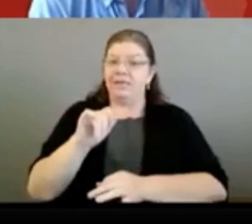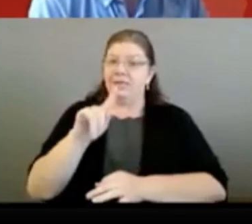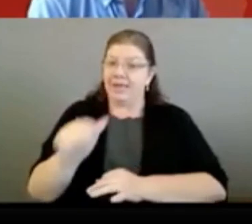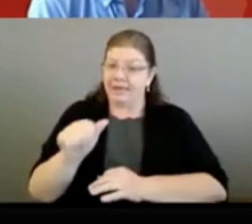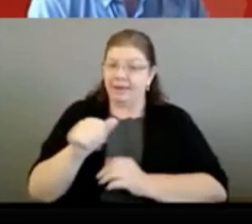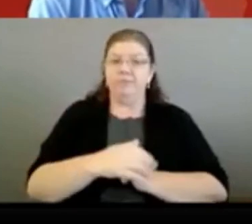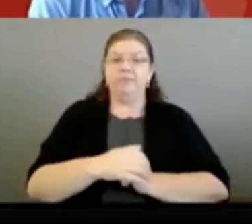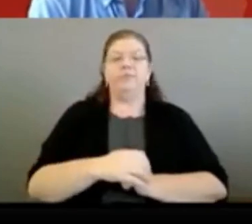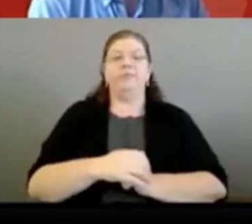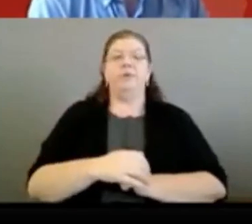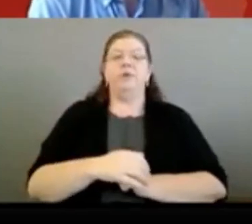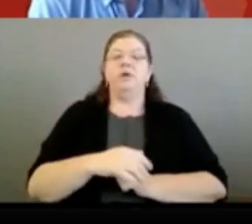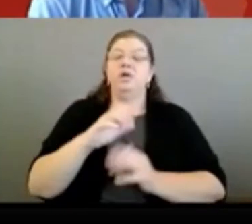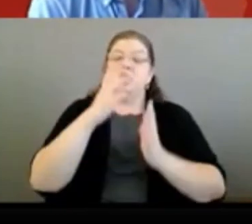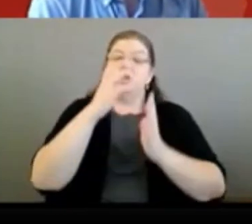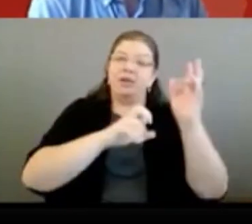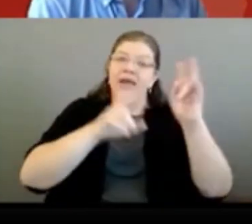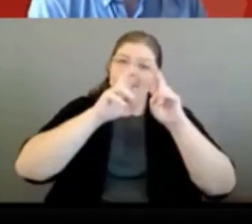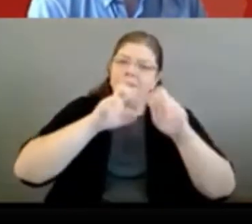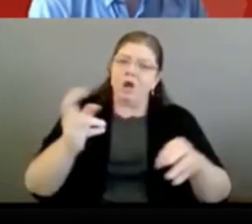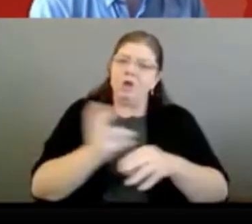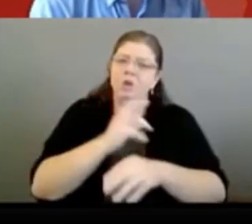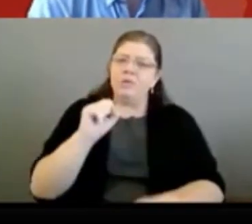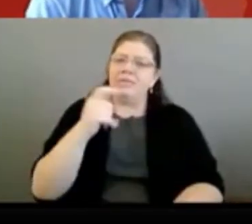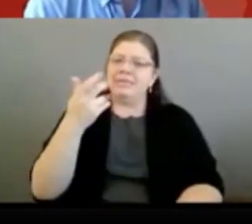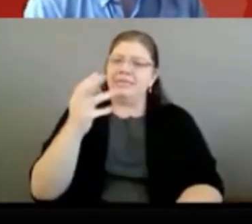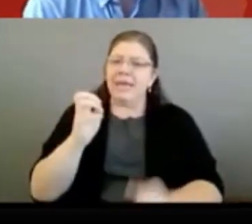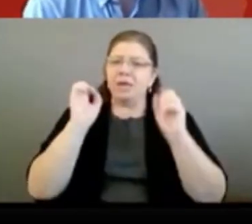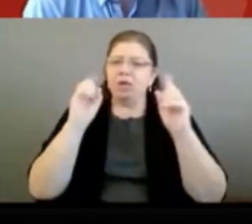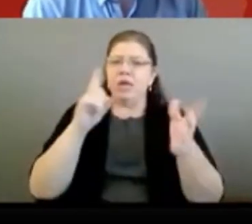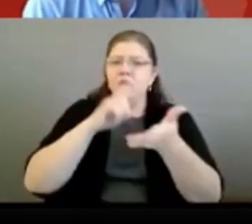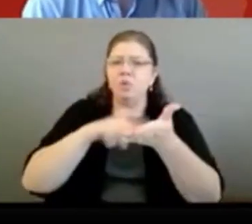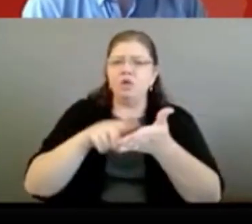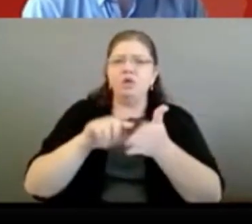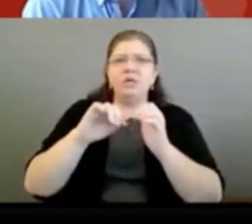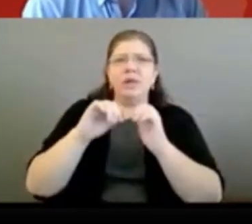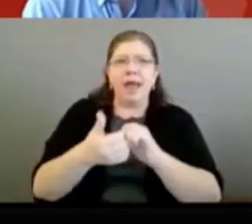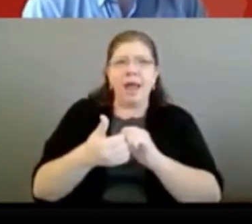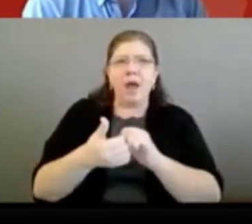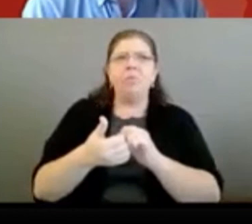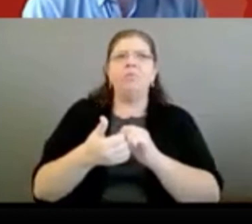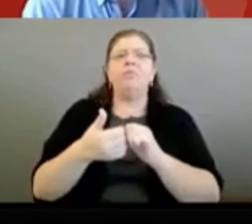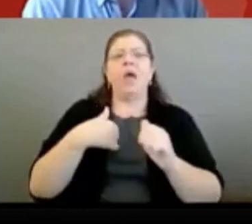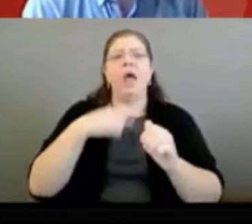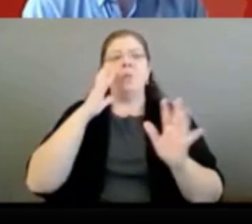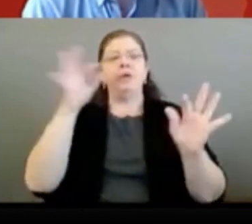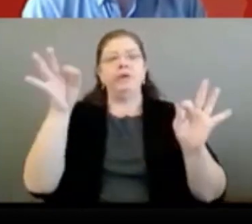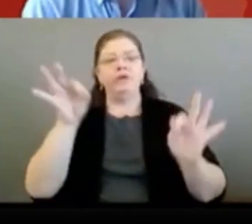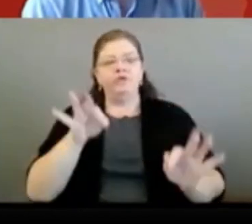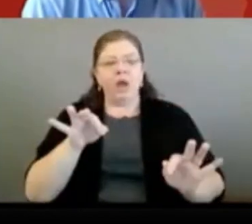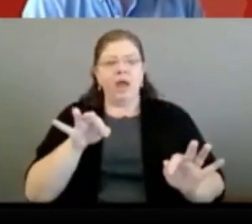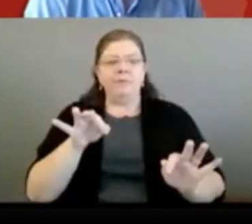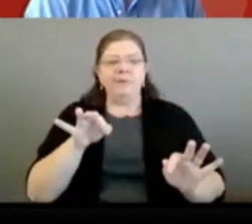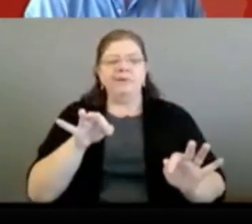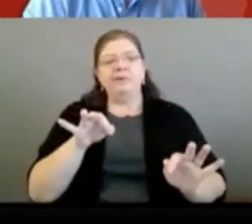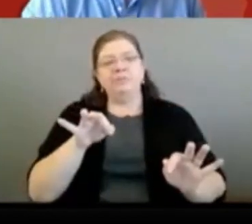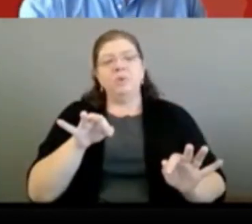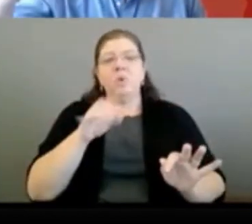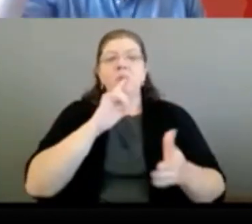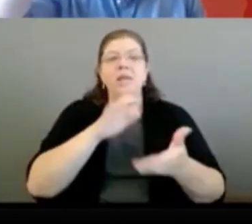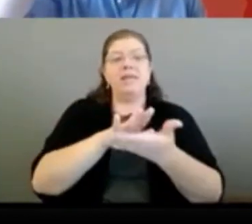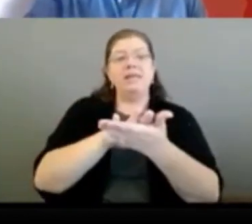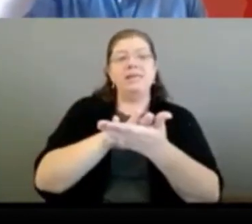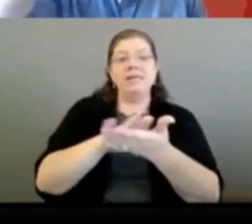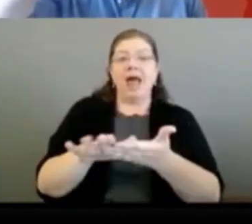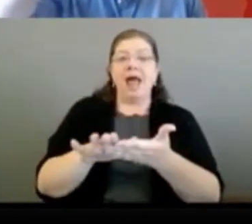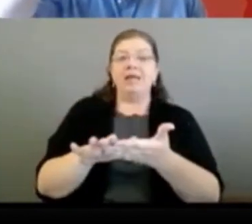So how is text mining used in STEM education research? I would describe it, and actually there's a really nice